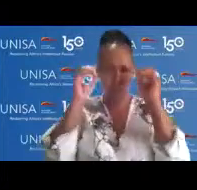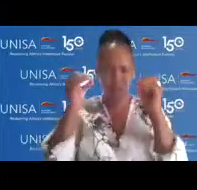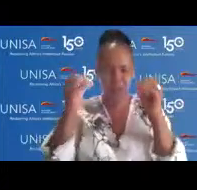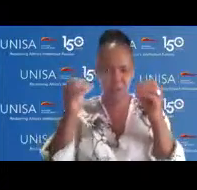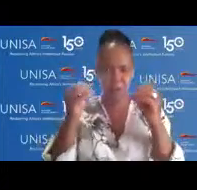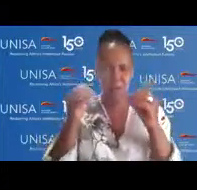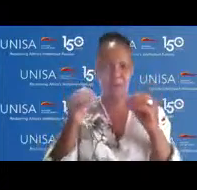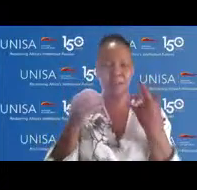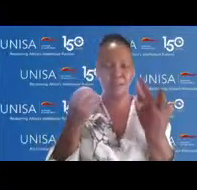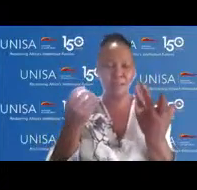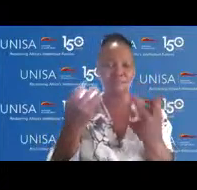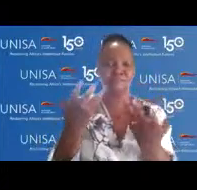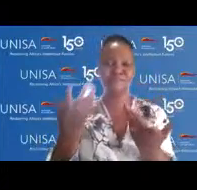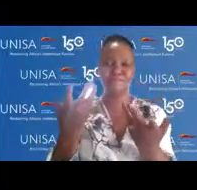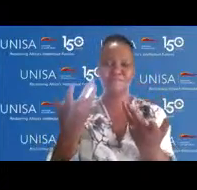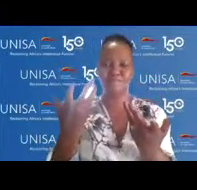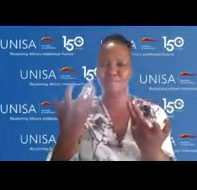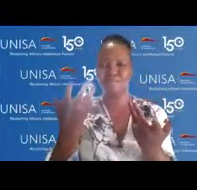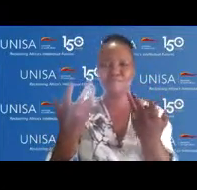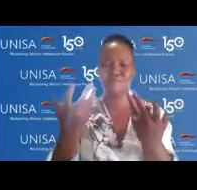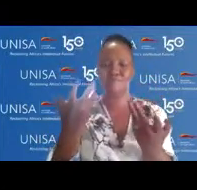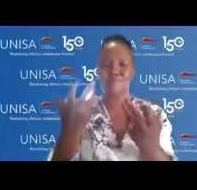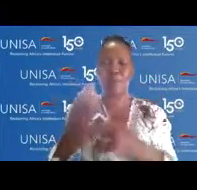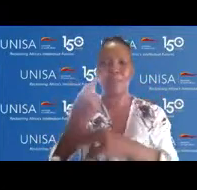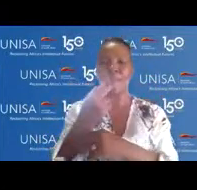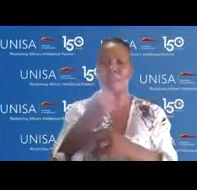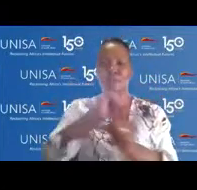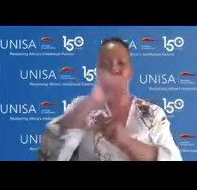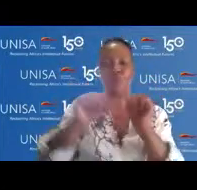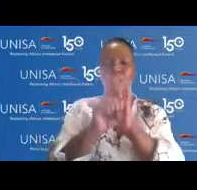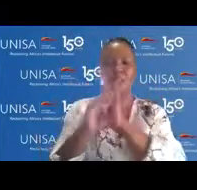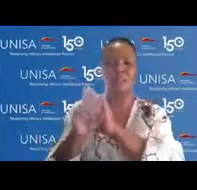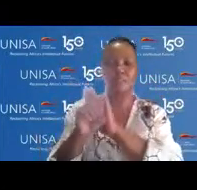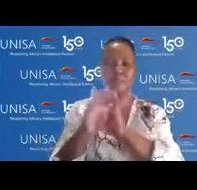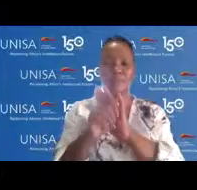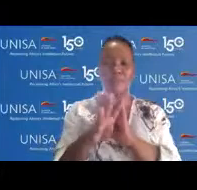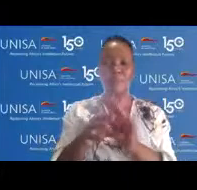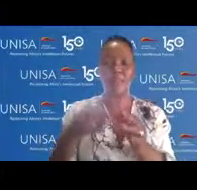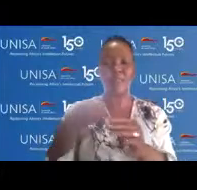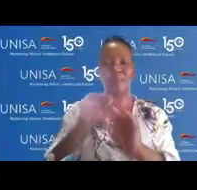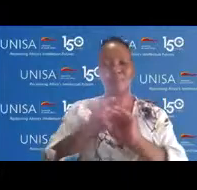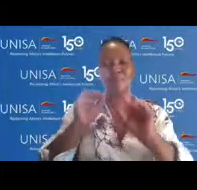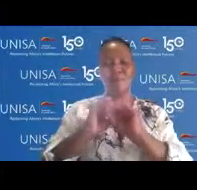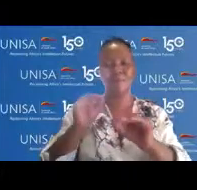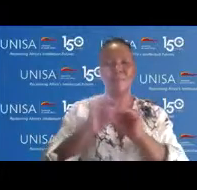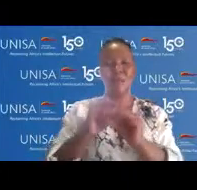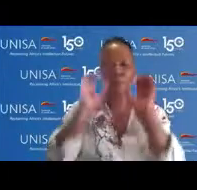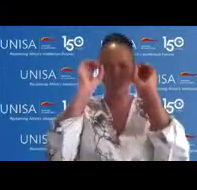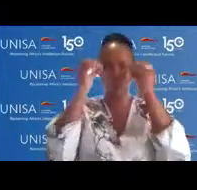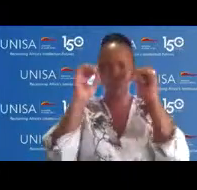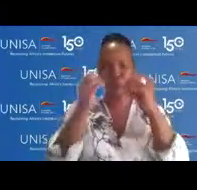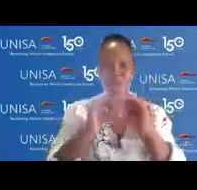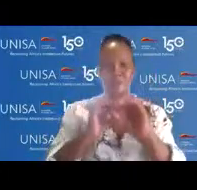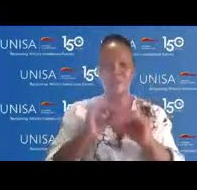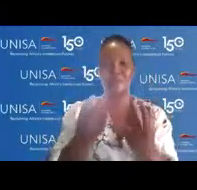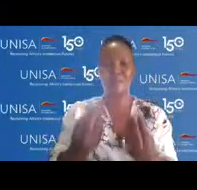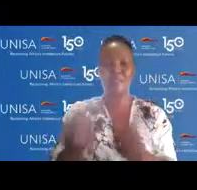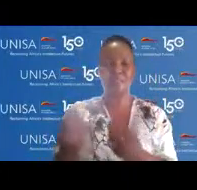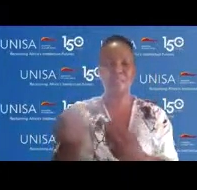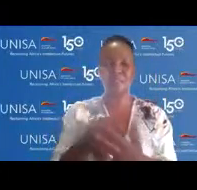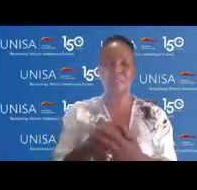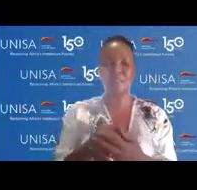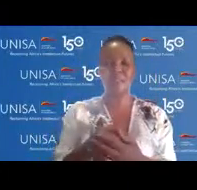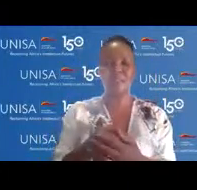Googaloo. Very nice social media where the lady teaches the young kids about Googaloo. Really, really good. I can tell you the chatbot is not